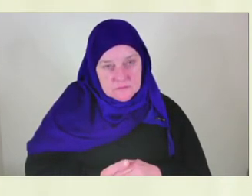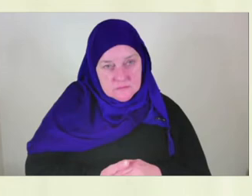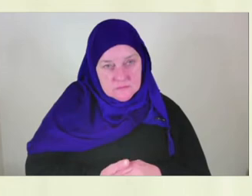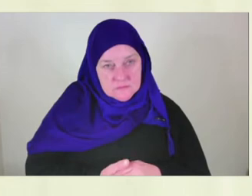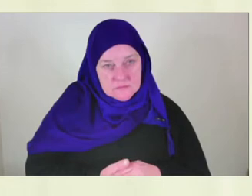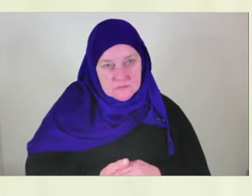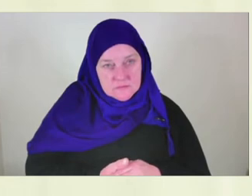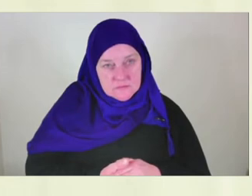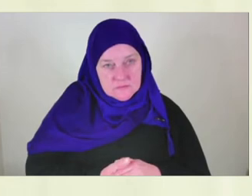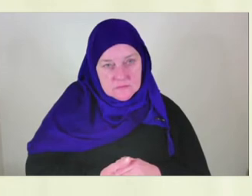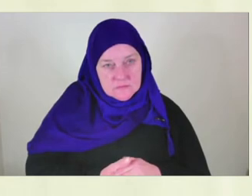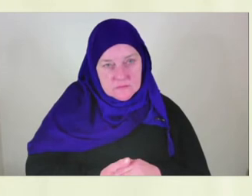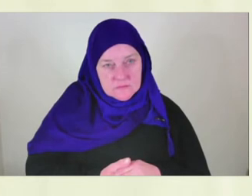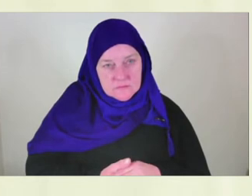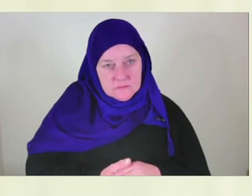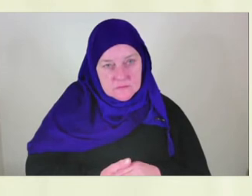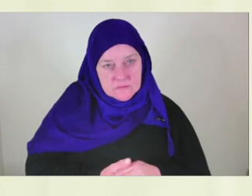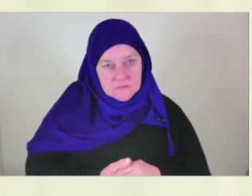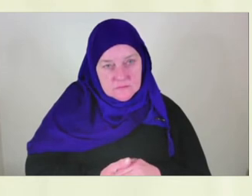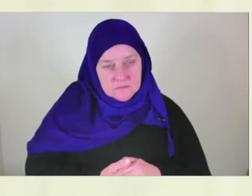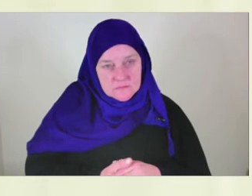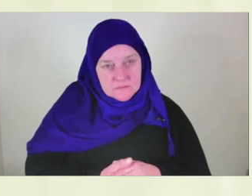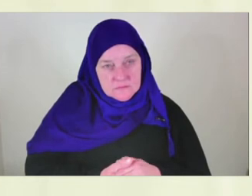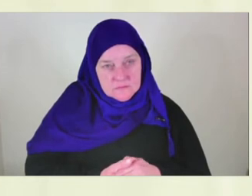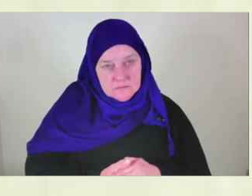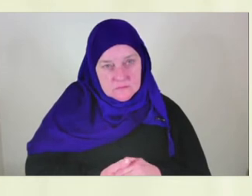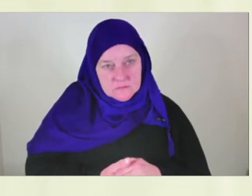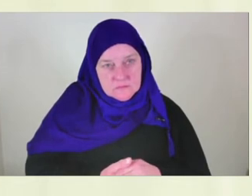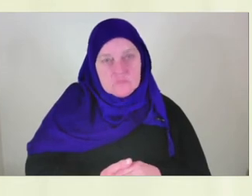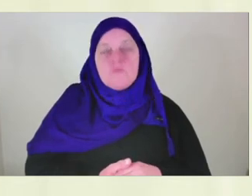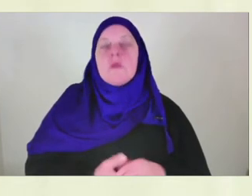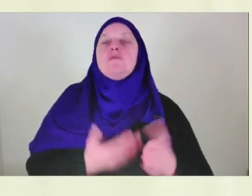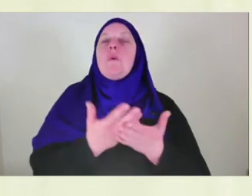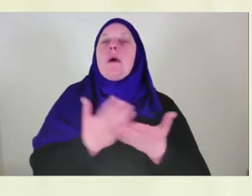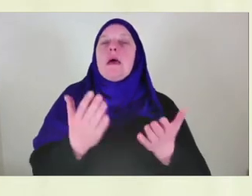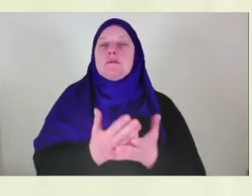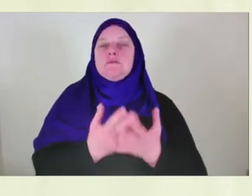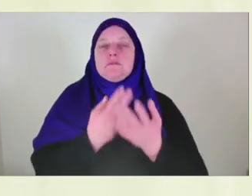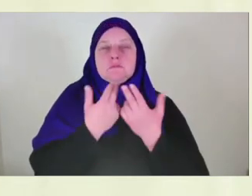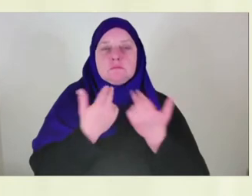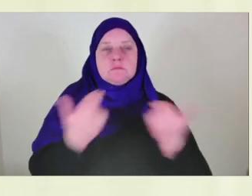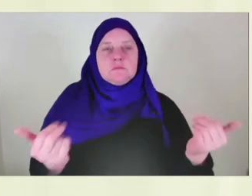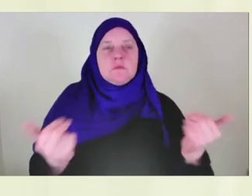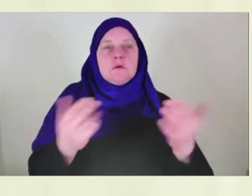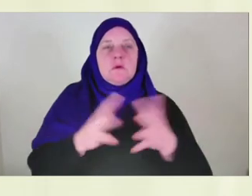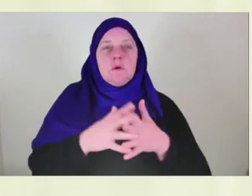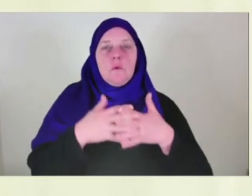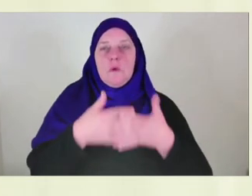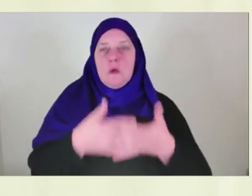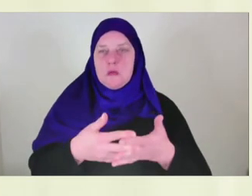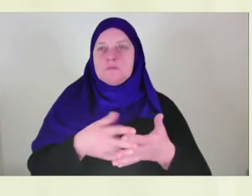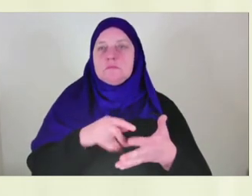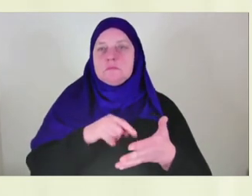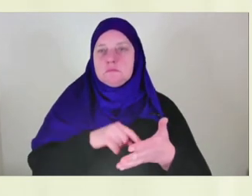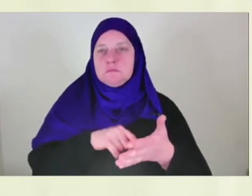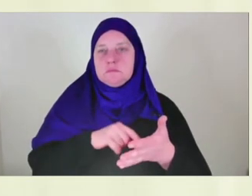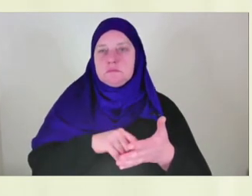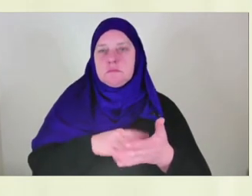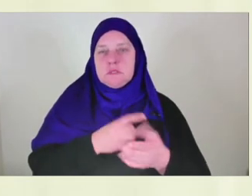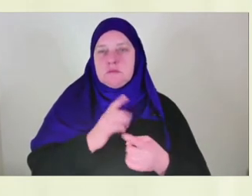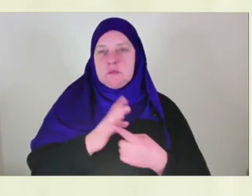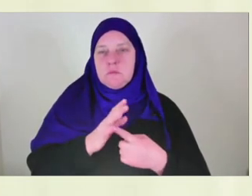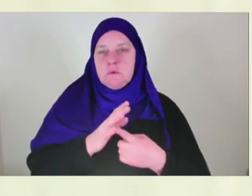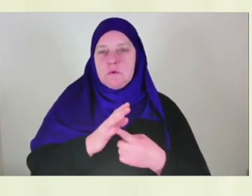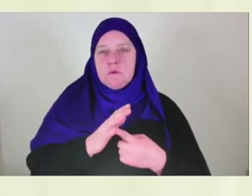teaches the Quran, is a reciter of the Quran, and he understands the Quran. But I wanted to really specify